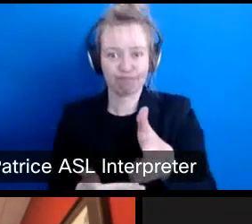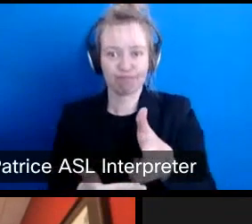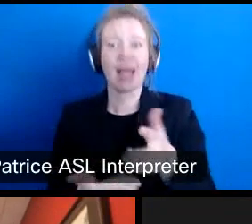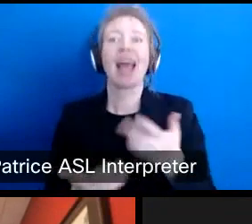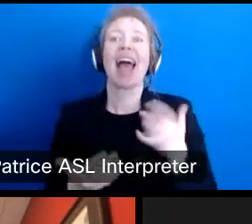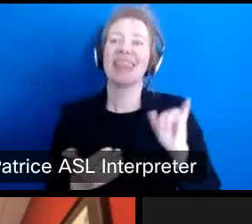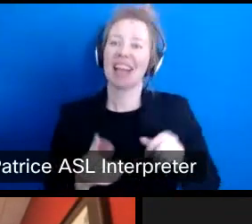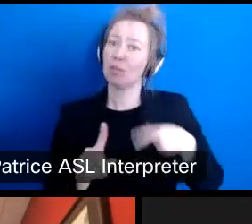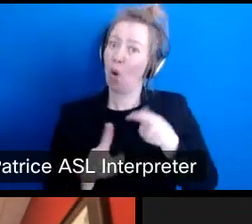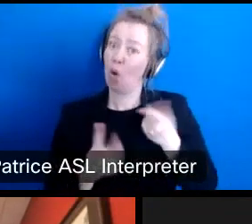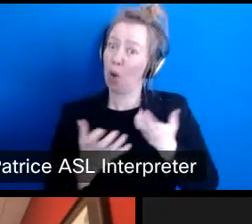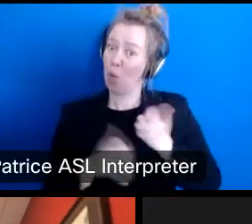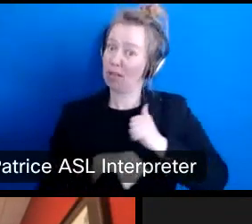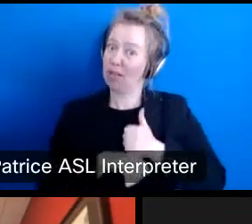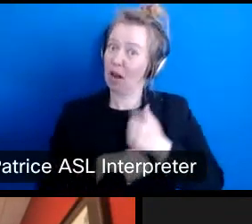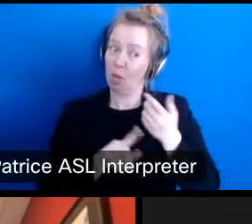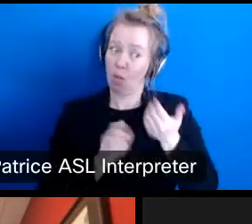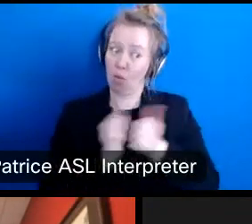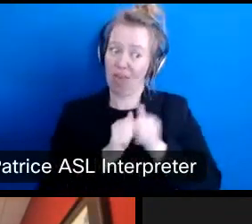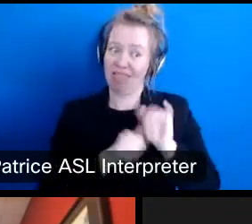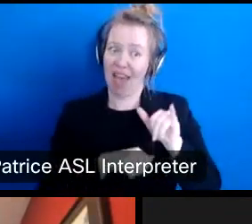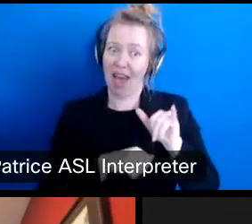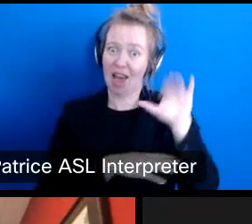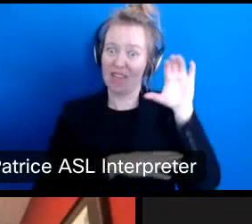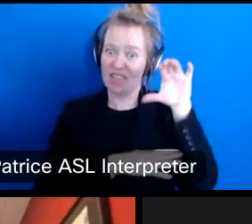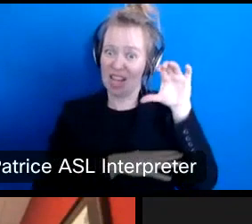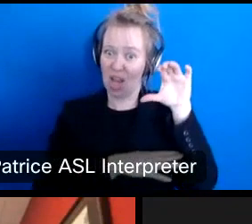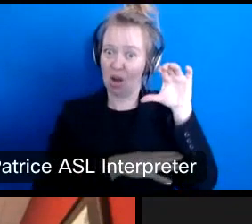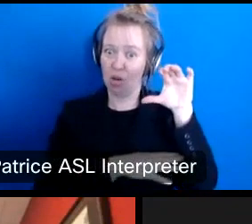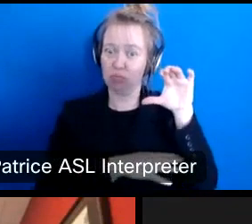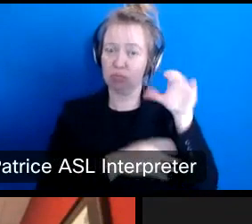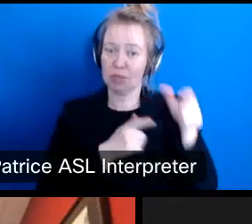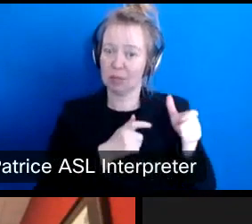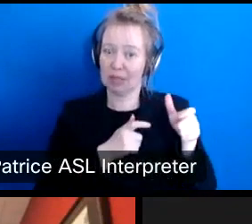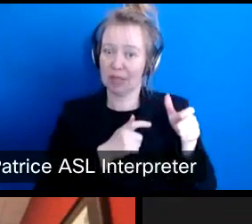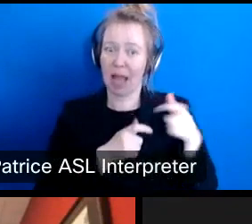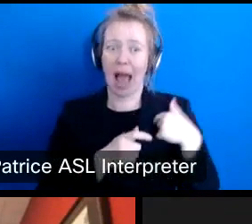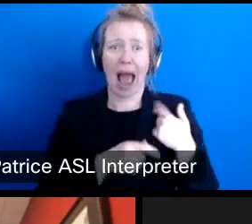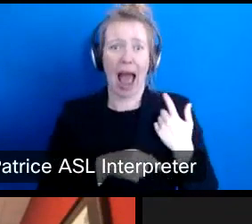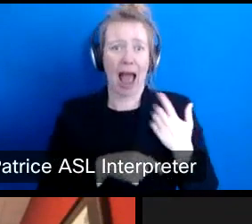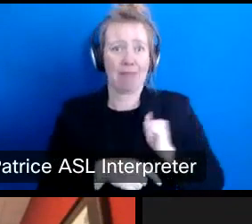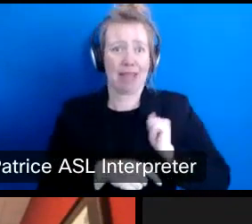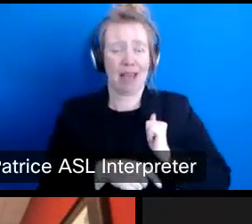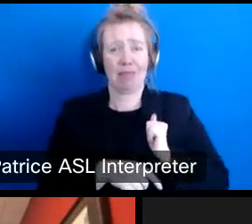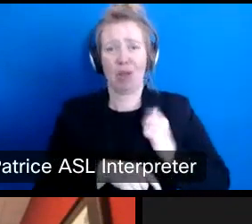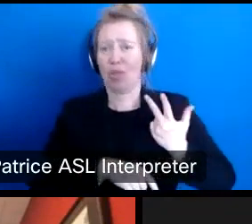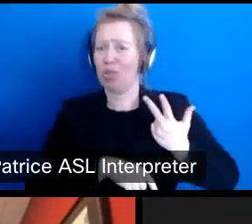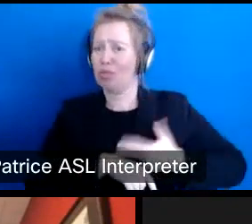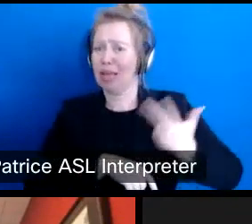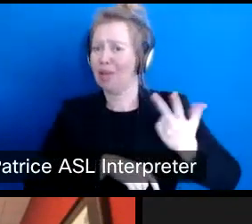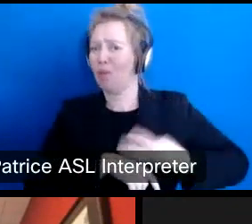to achieve. And so that location is there. I've been up there on probably 3 or 4 different occasions with the council member